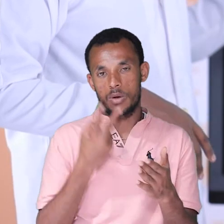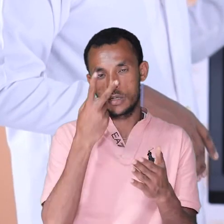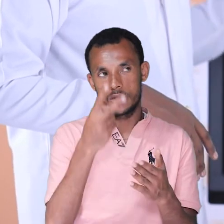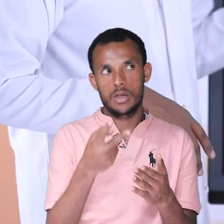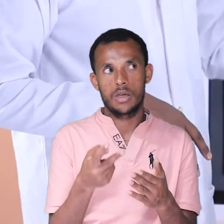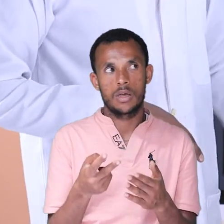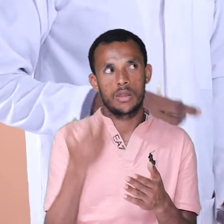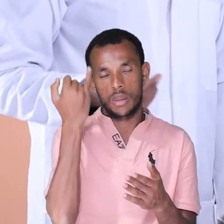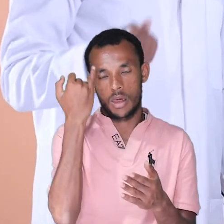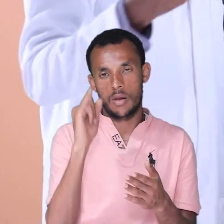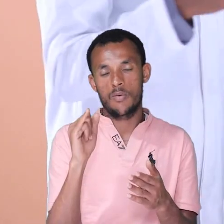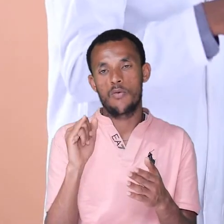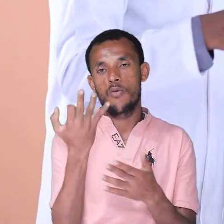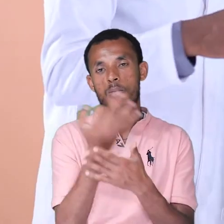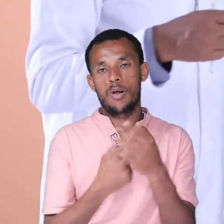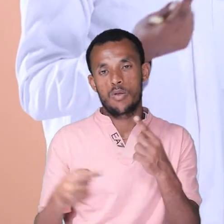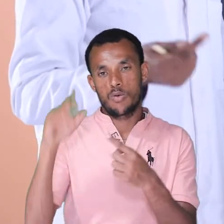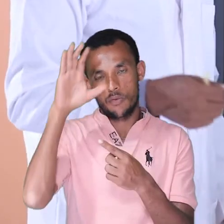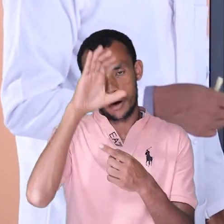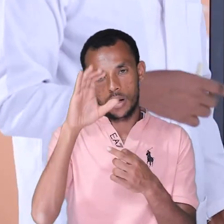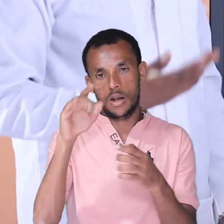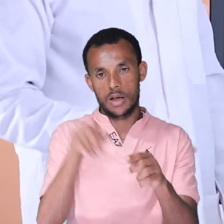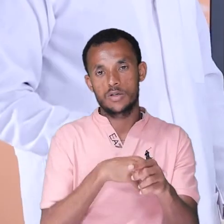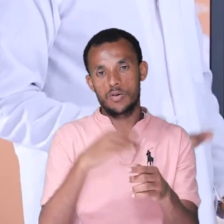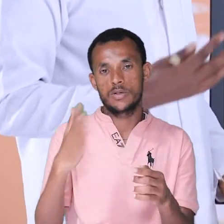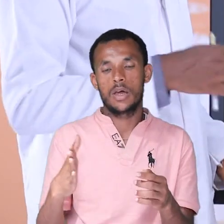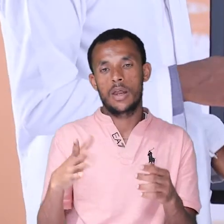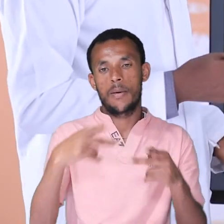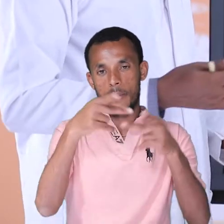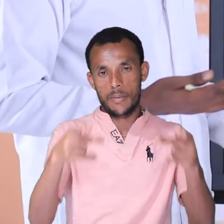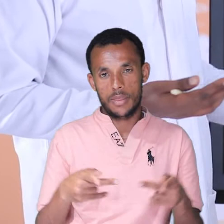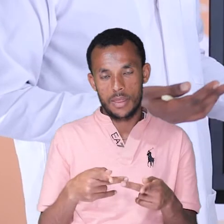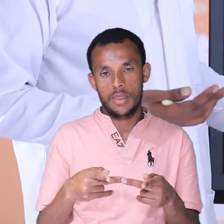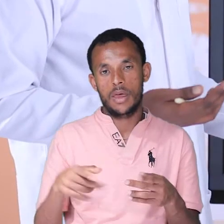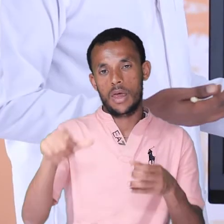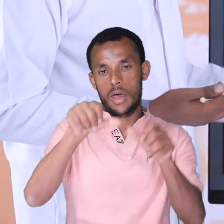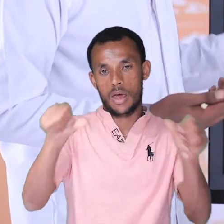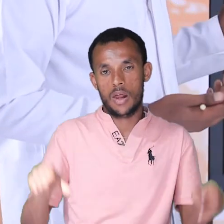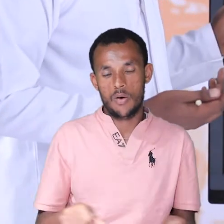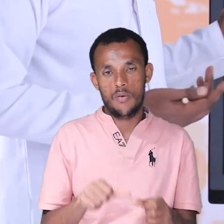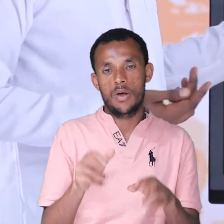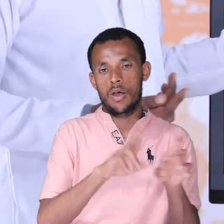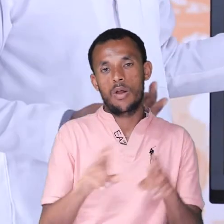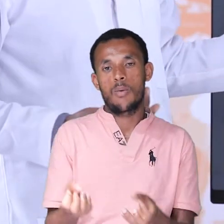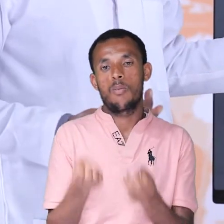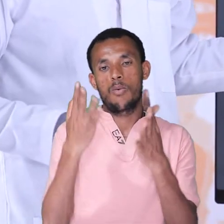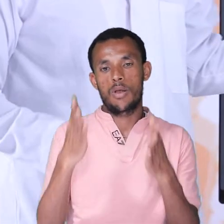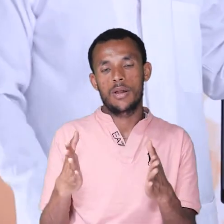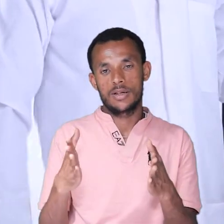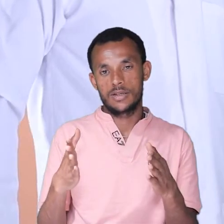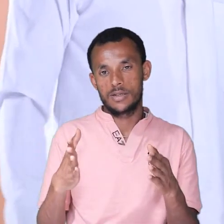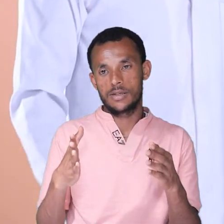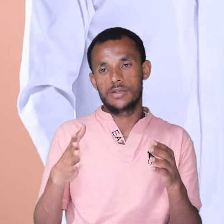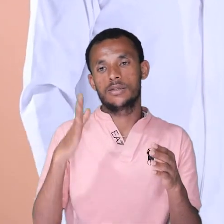theorem, formula to find lengths of side, apothem, perimeter, and area of regular polygon. Here, side lengths to